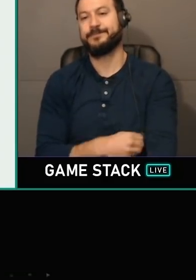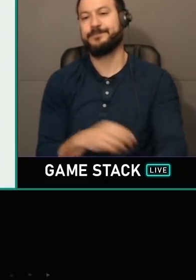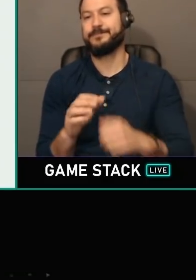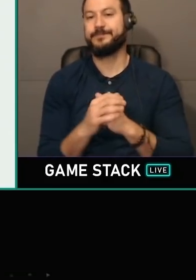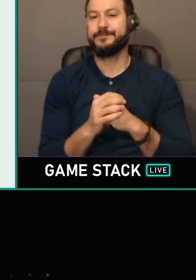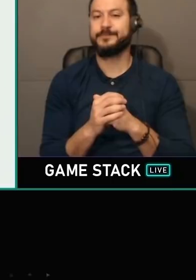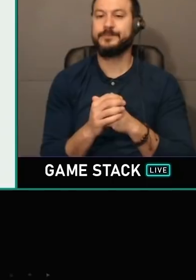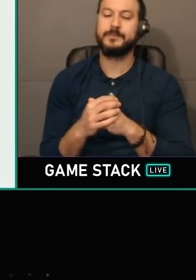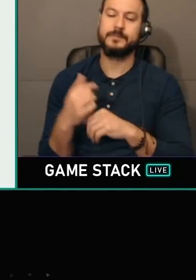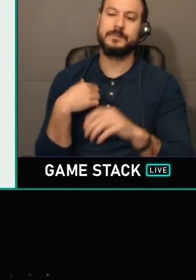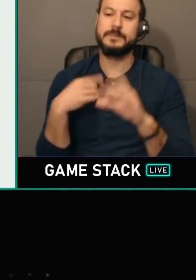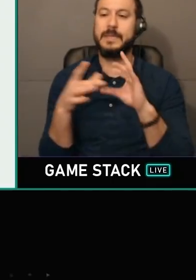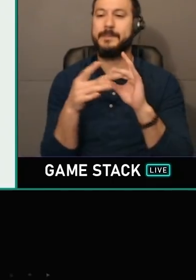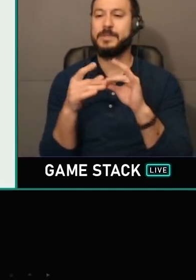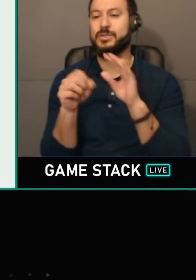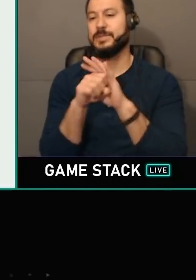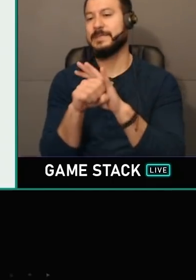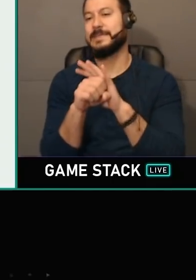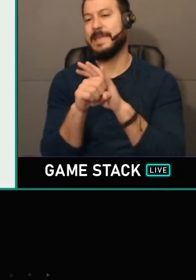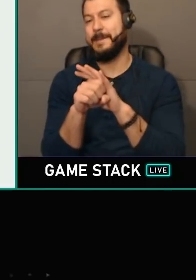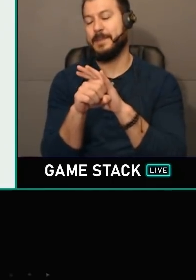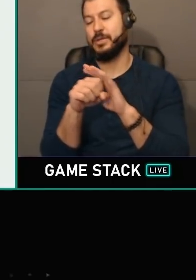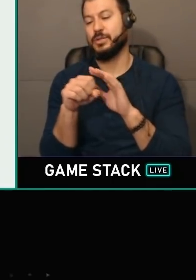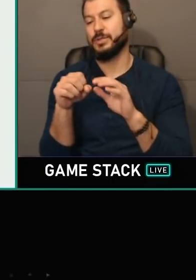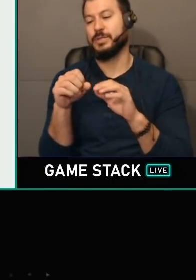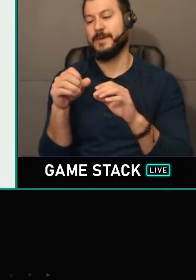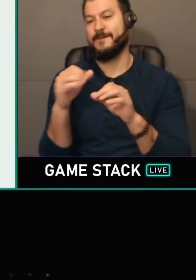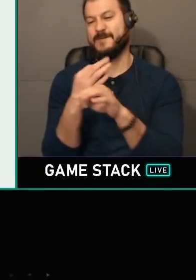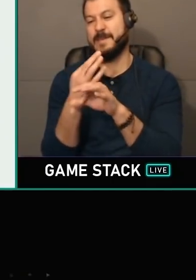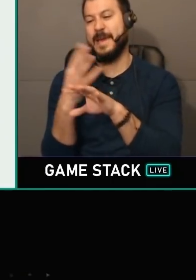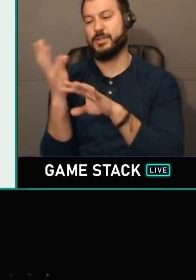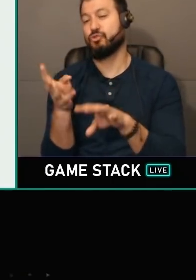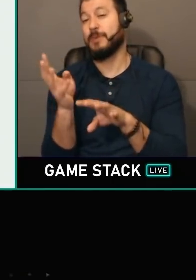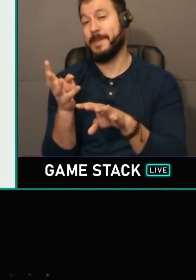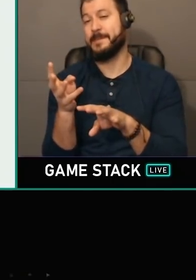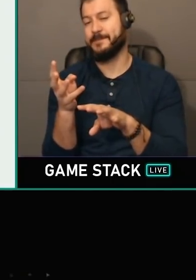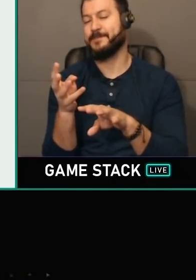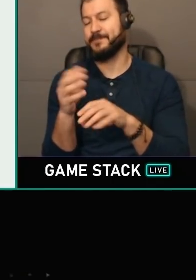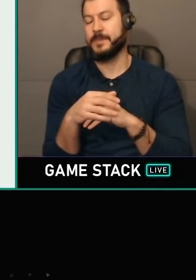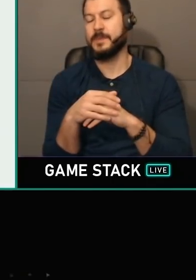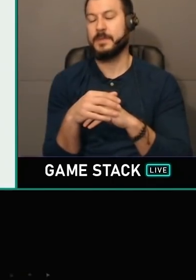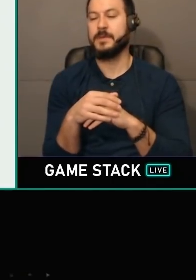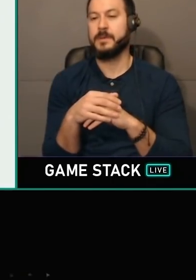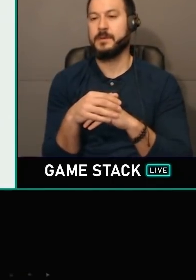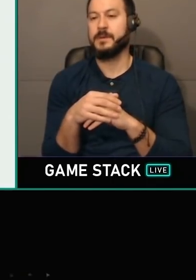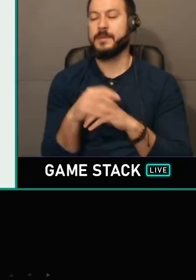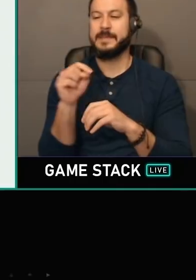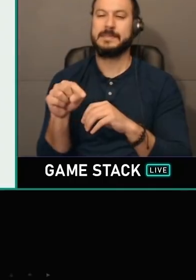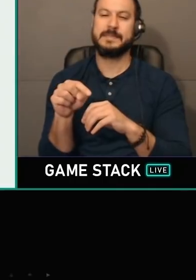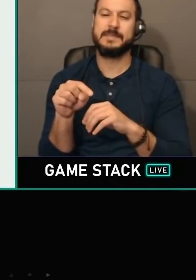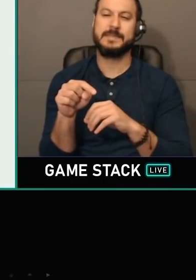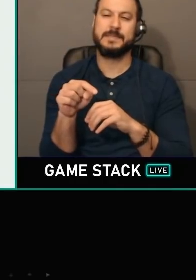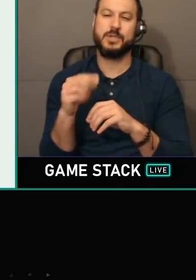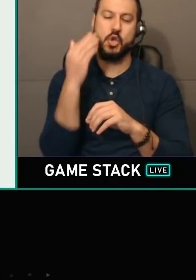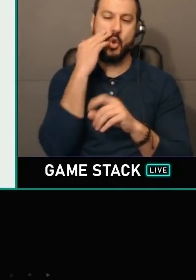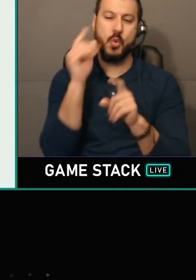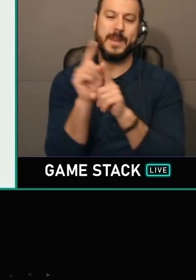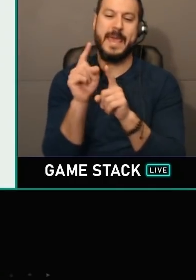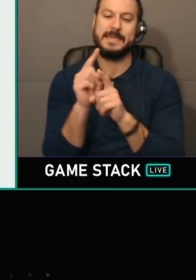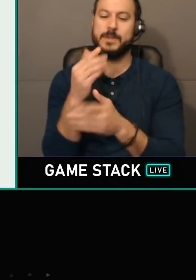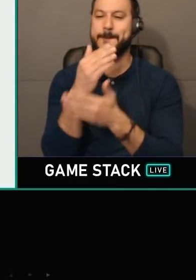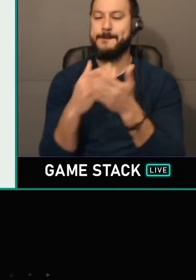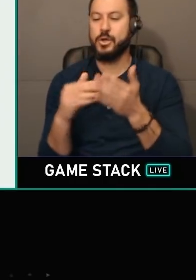I mentioned sampler feedback streaming on the last slide. So sampler feedback streaming is also known as partial residency